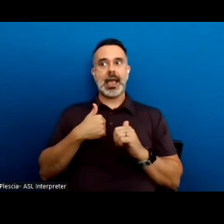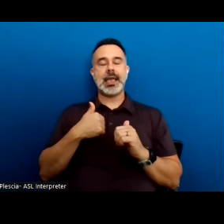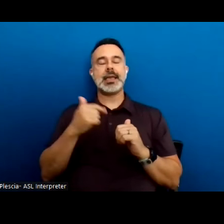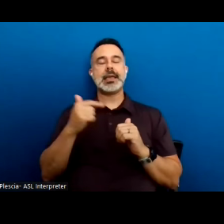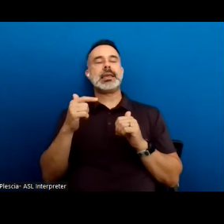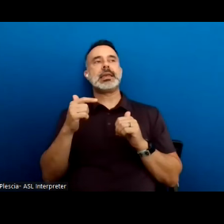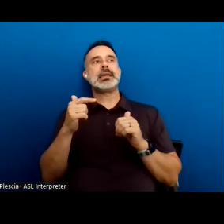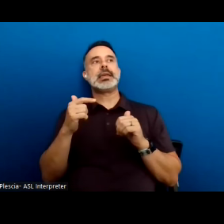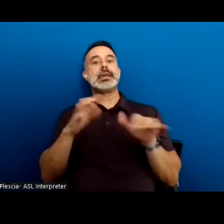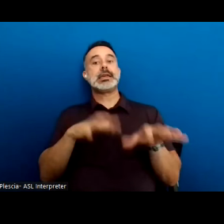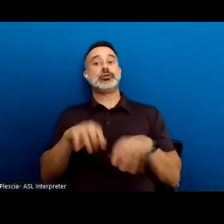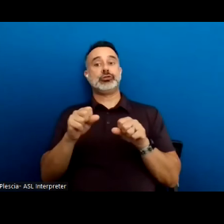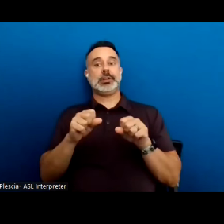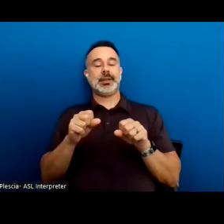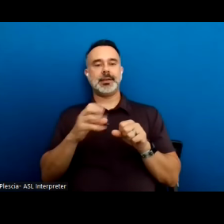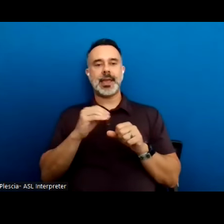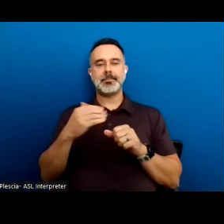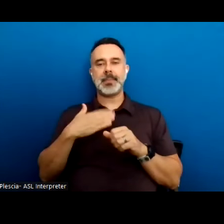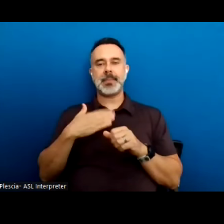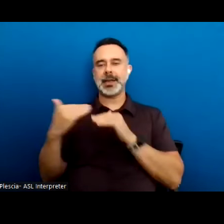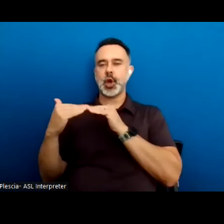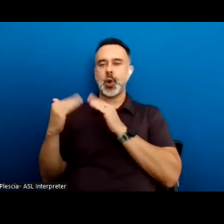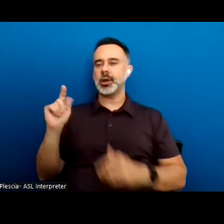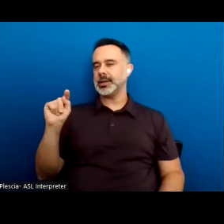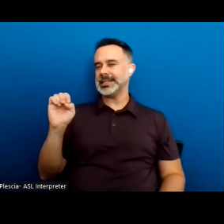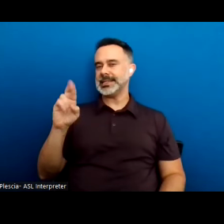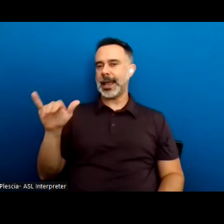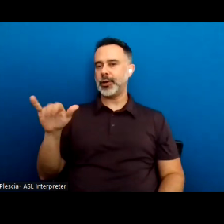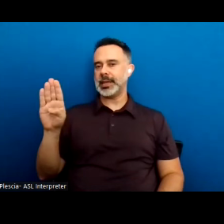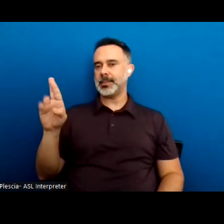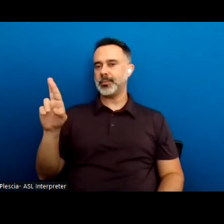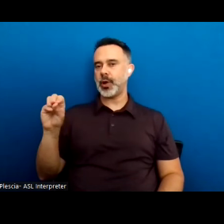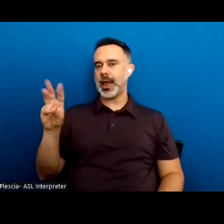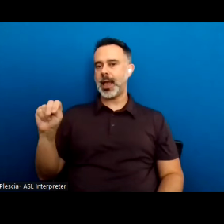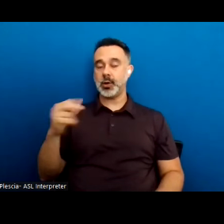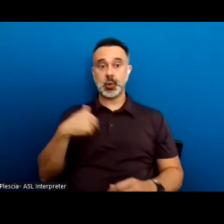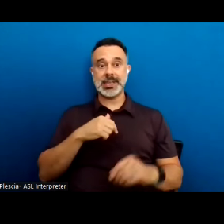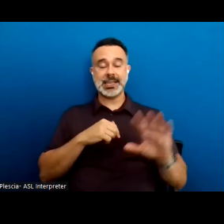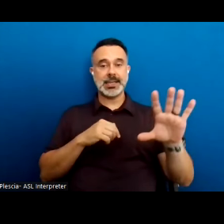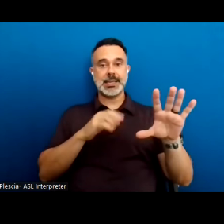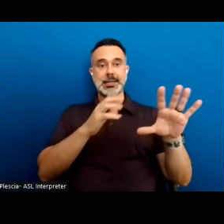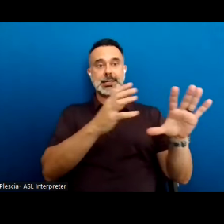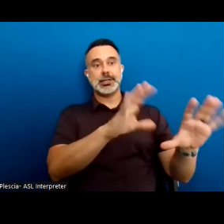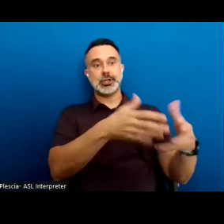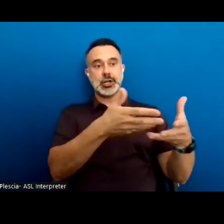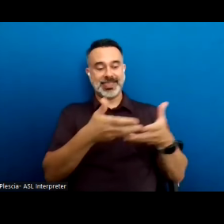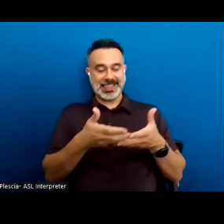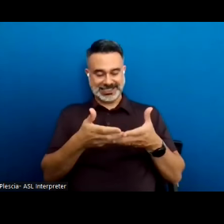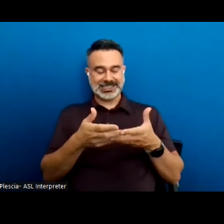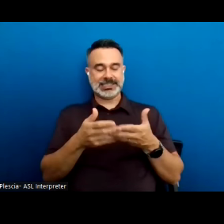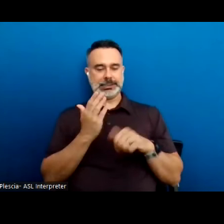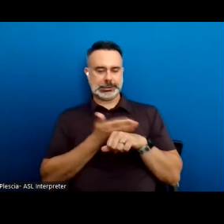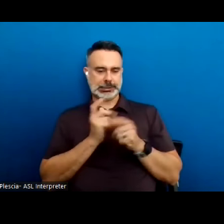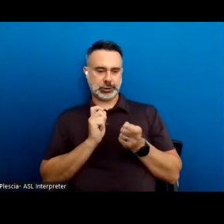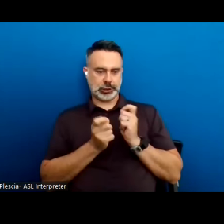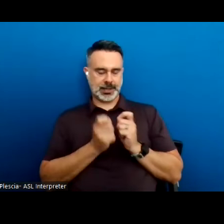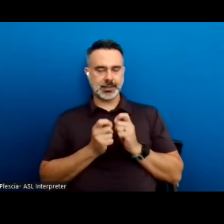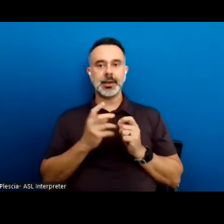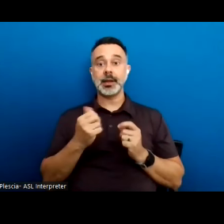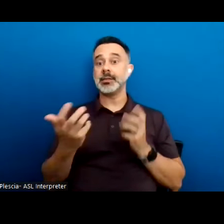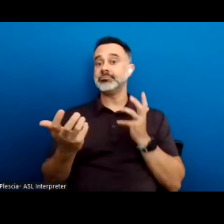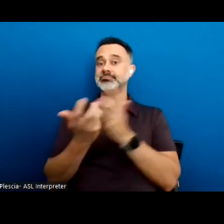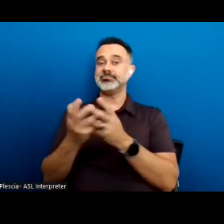coworker at that time, Terry Brown. We took it and we changed it up so we could continue to use it during